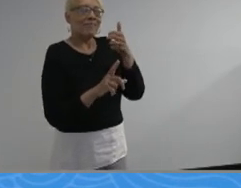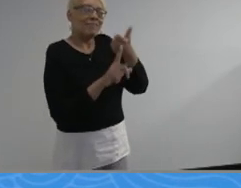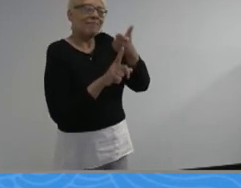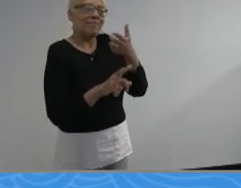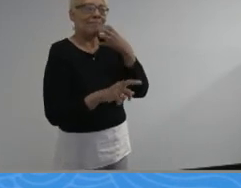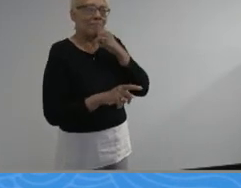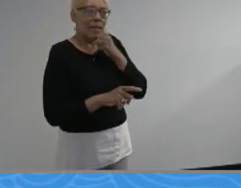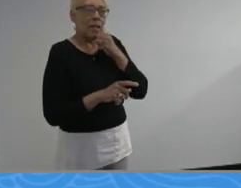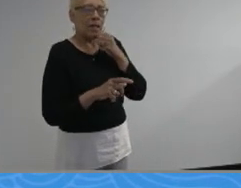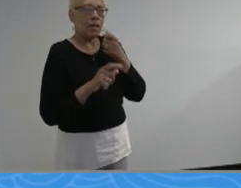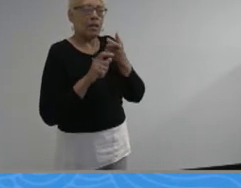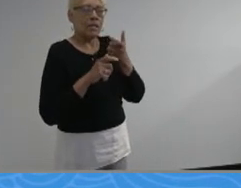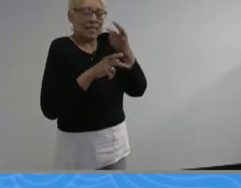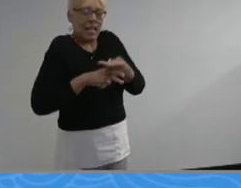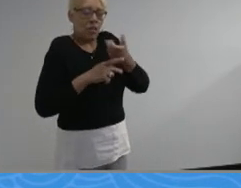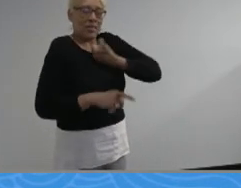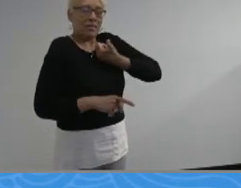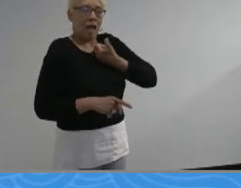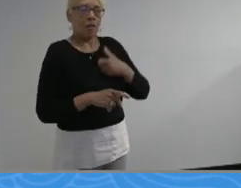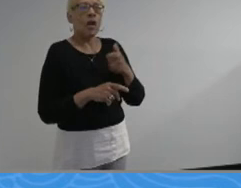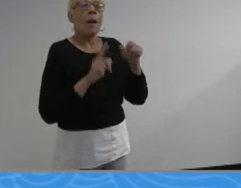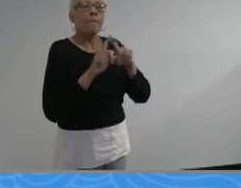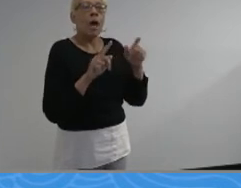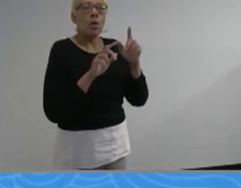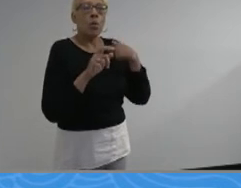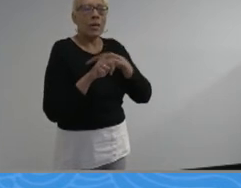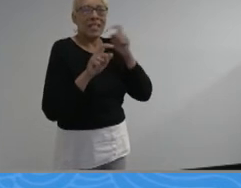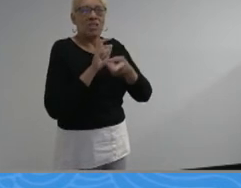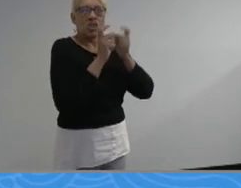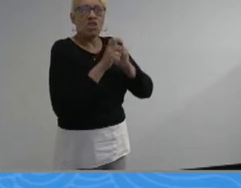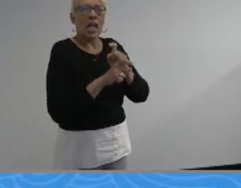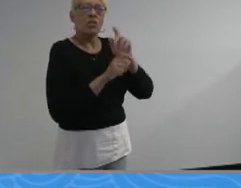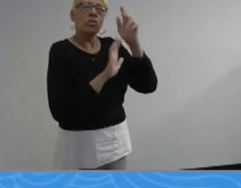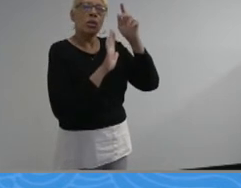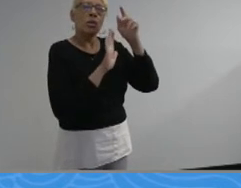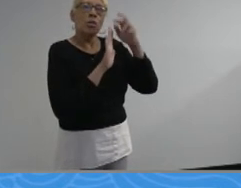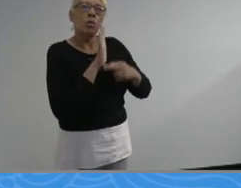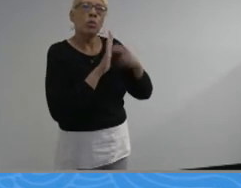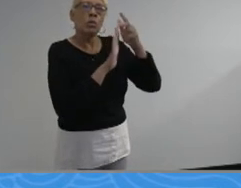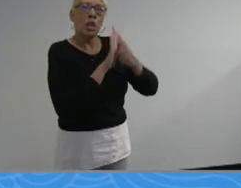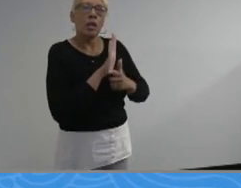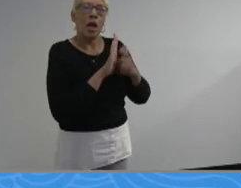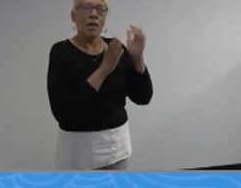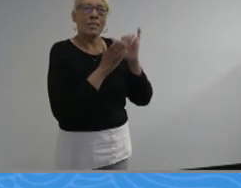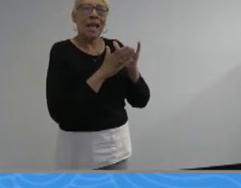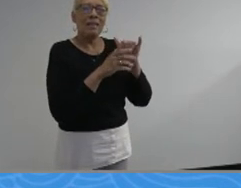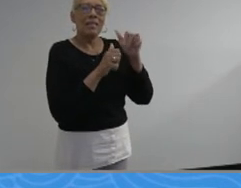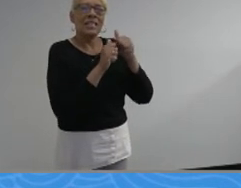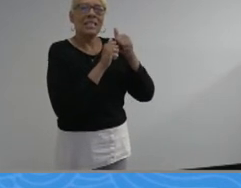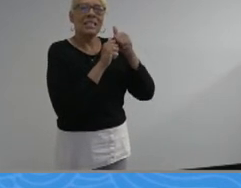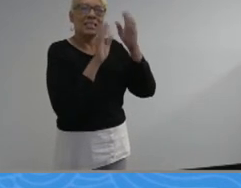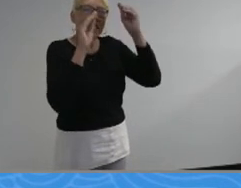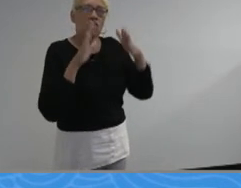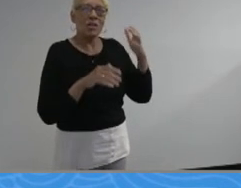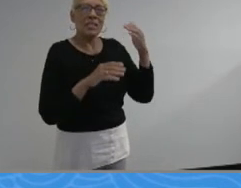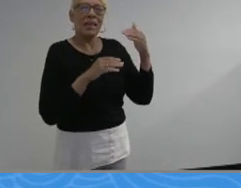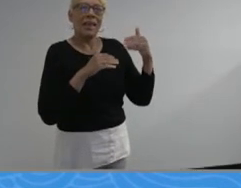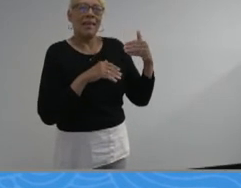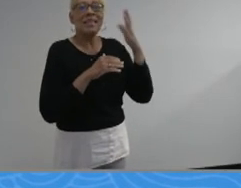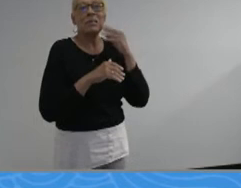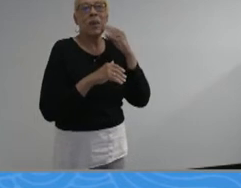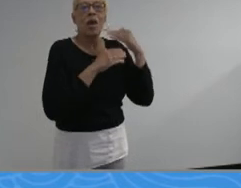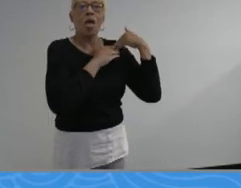change all the bureaucracy, all the politics, all the pressures that come down on teachers every single day? So instead of saying